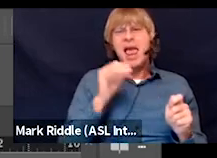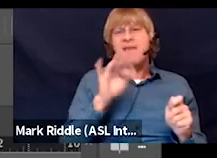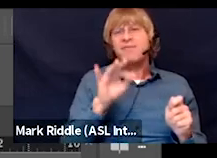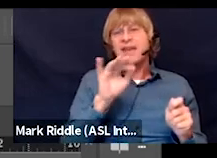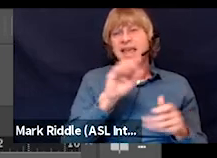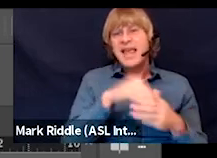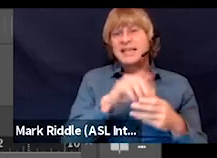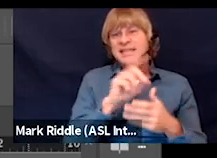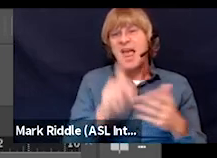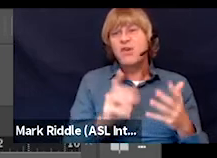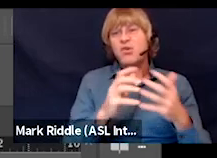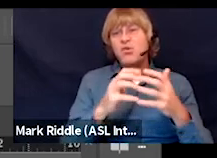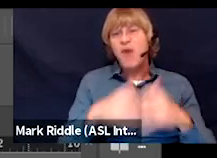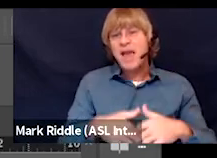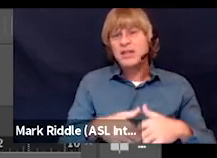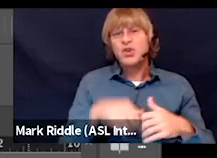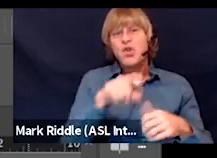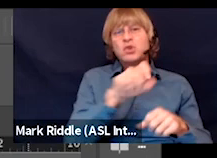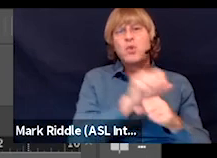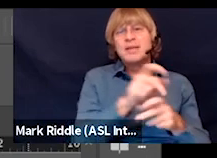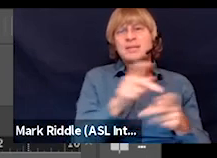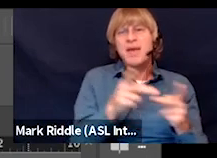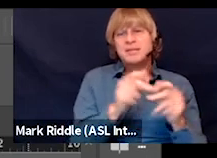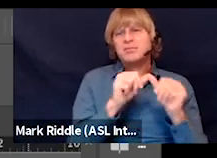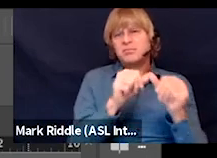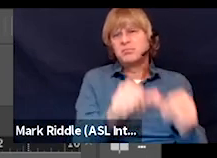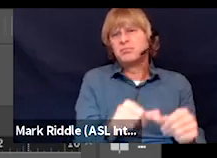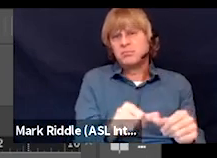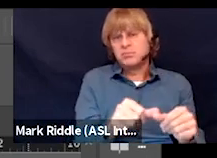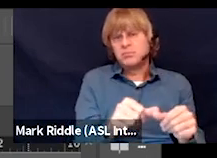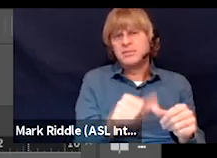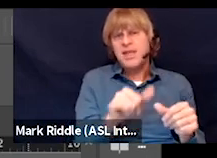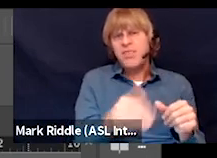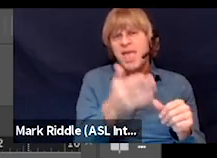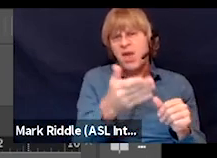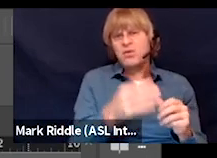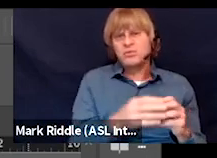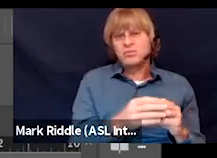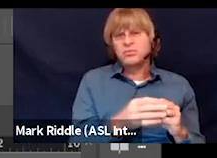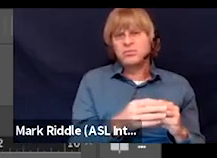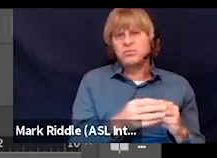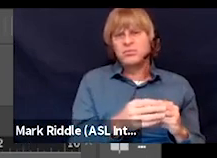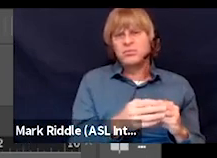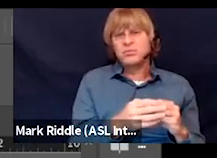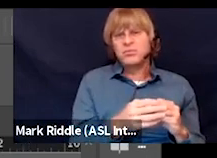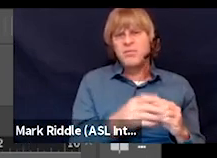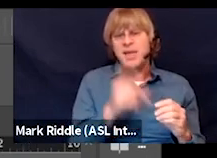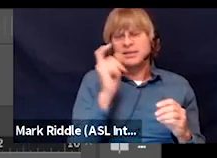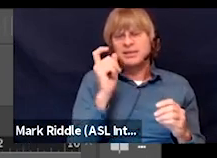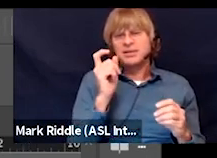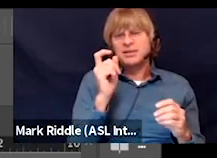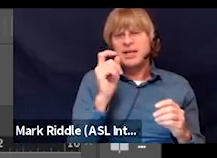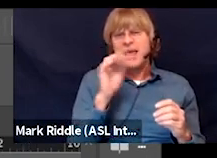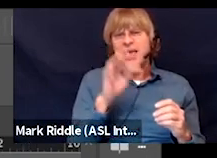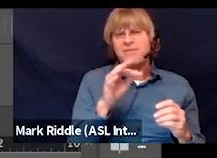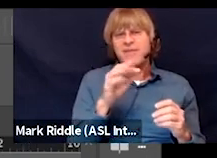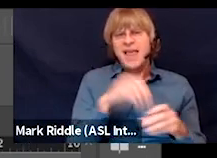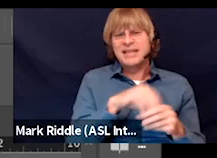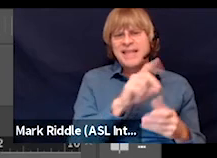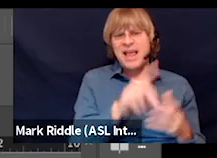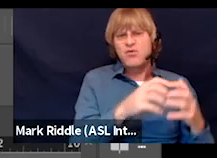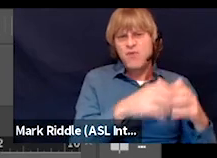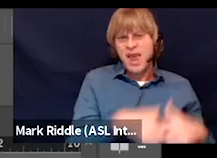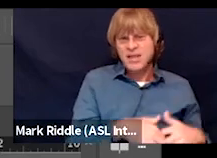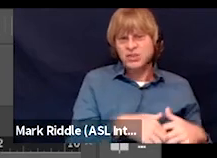ever crashes, those workspaces still are there. You can get them back, because if InDesign crashes